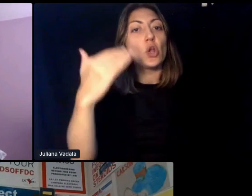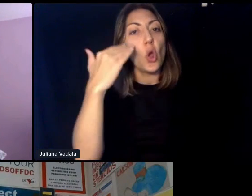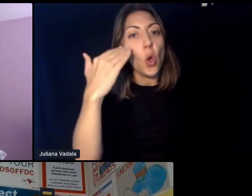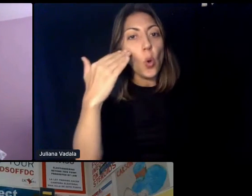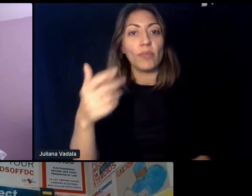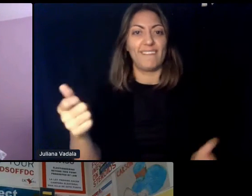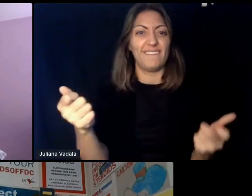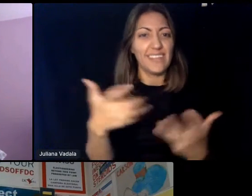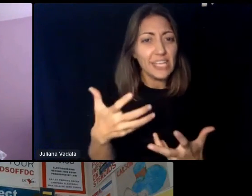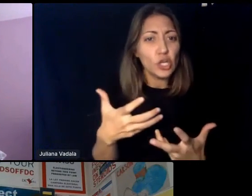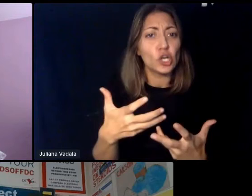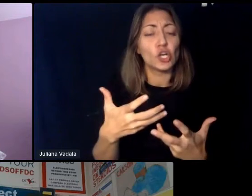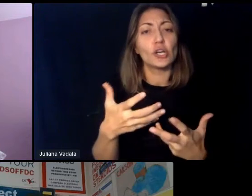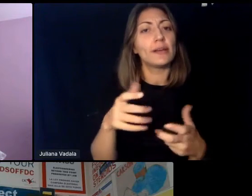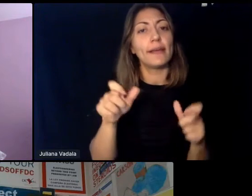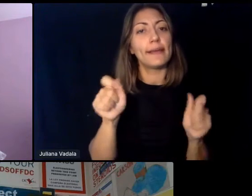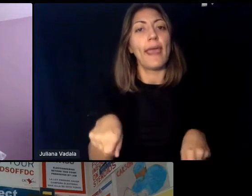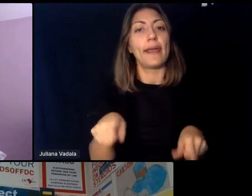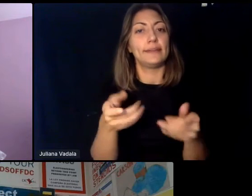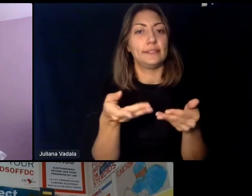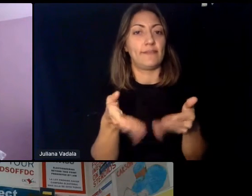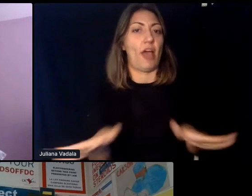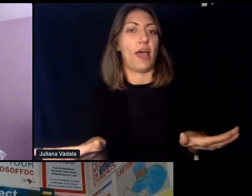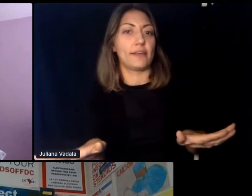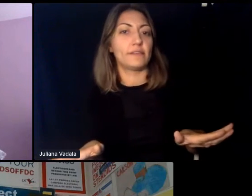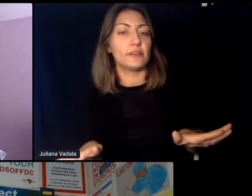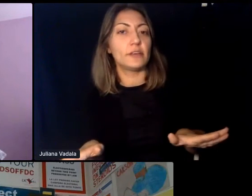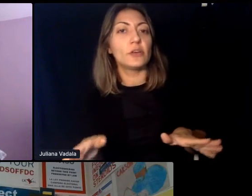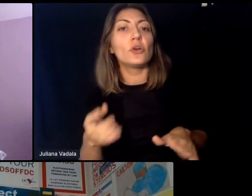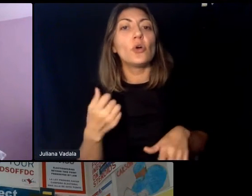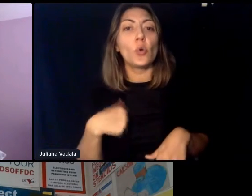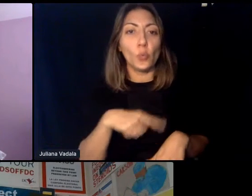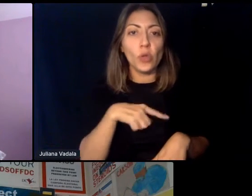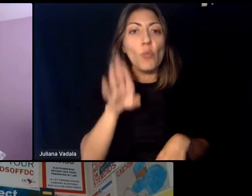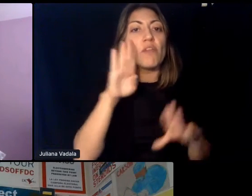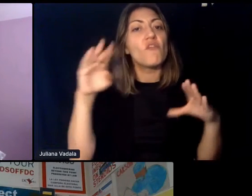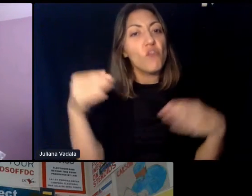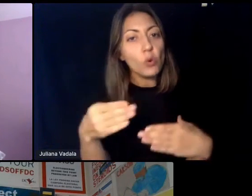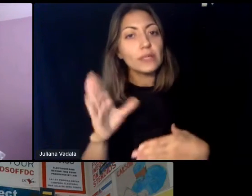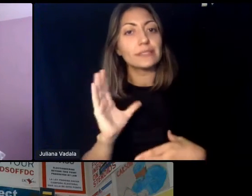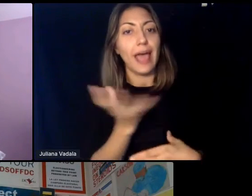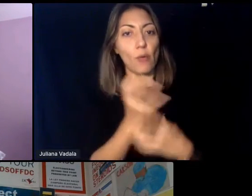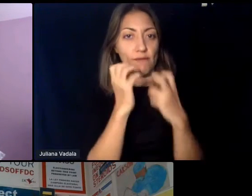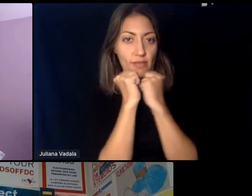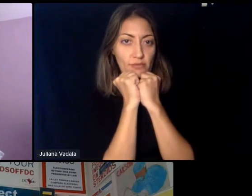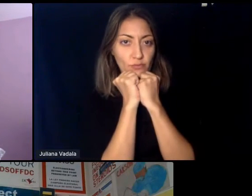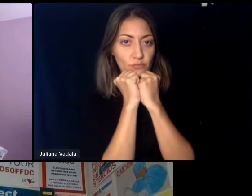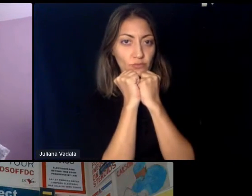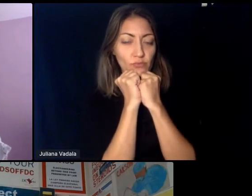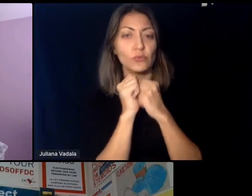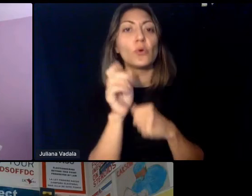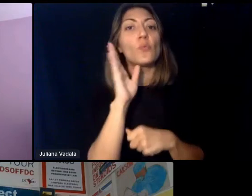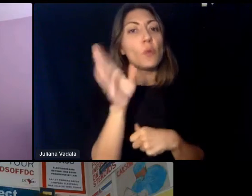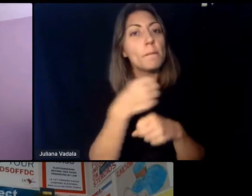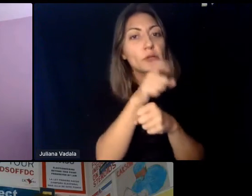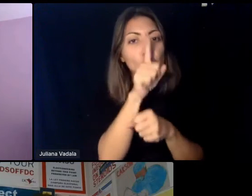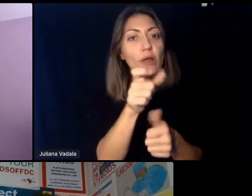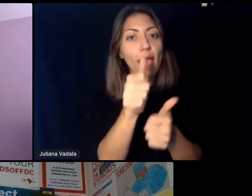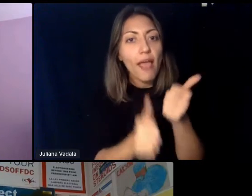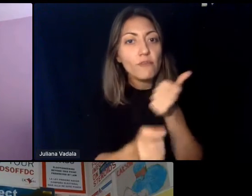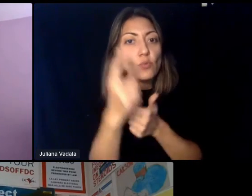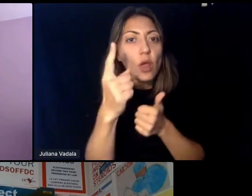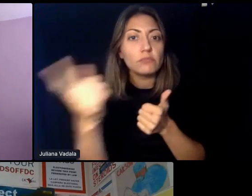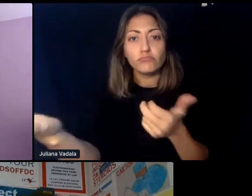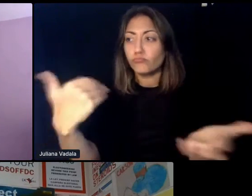our values, and we'll focus over the next few weeks to make sure that we turn out everyone and make sure our voices